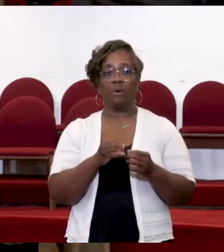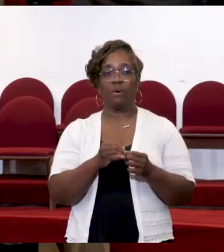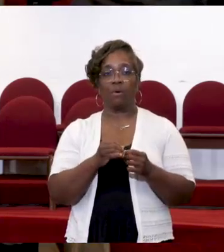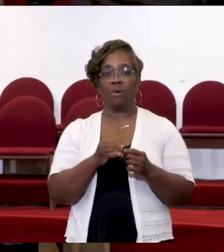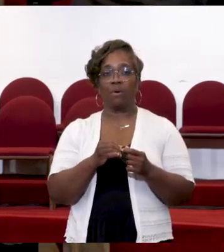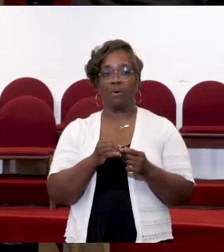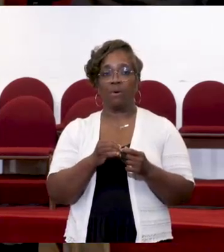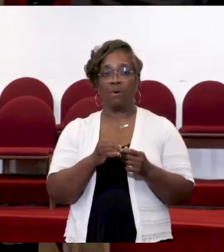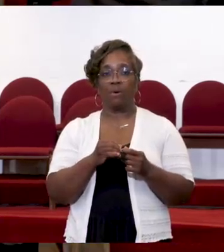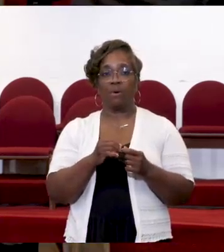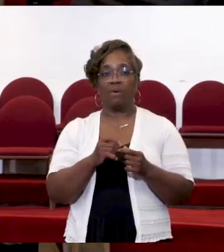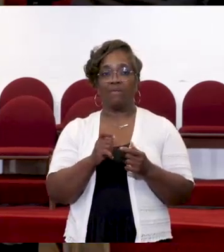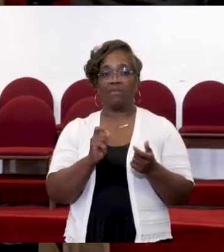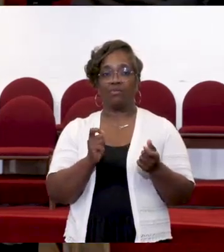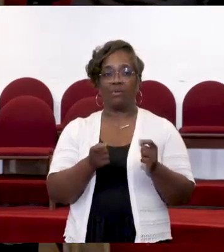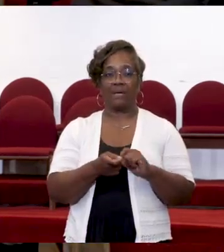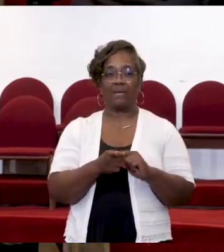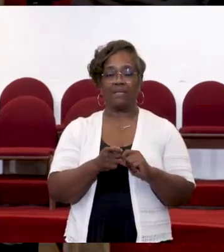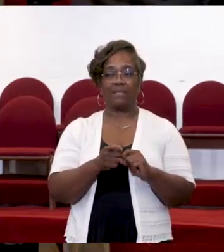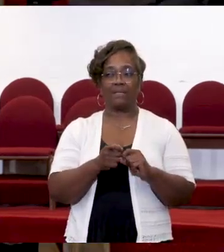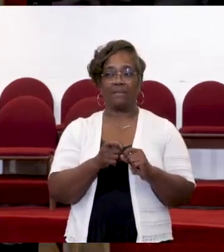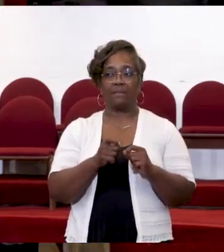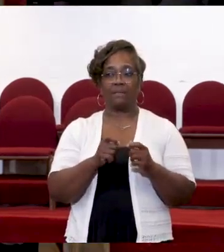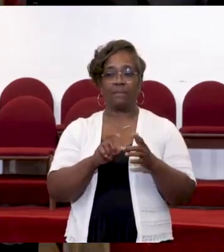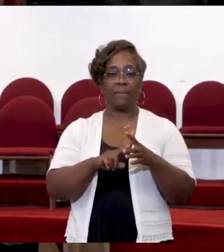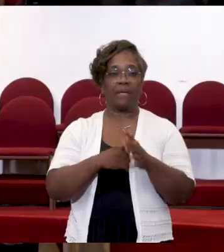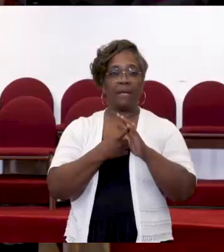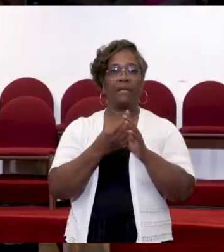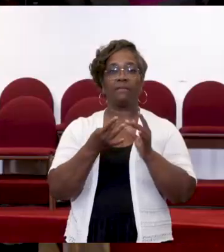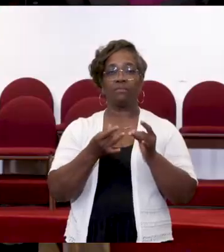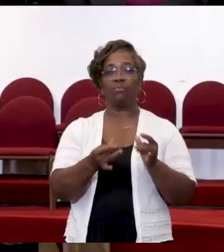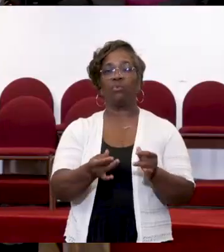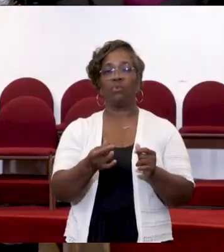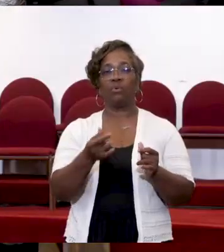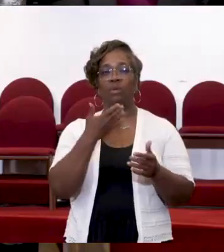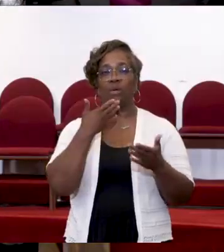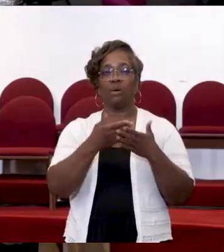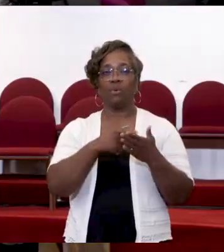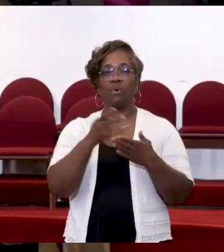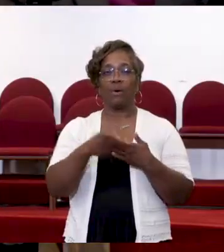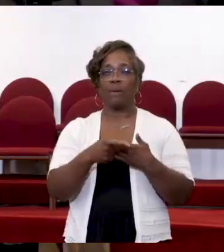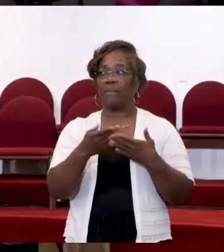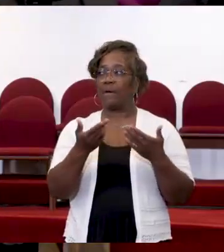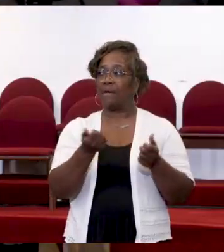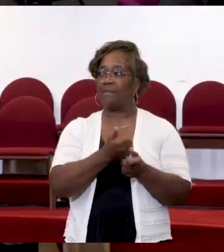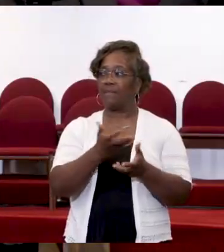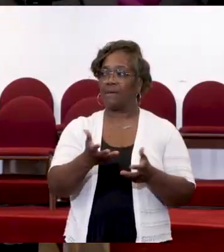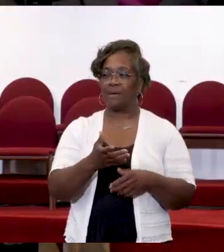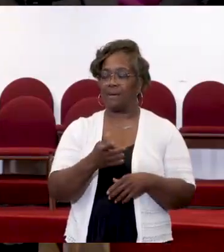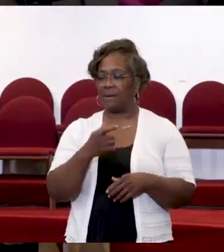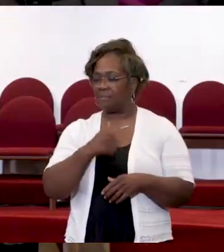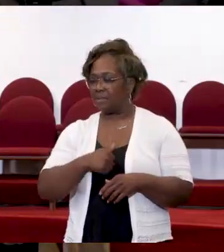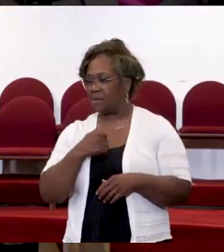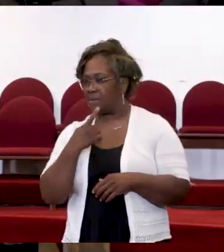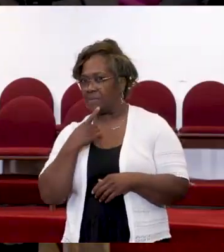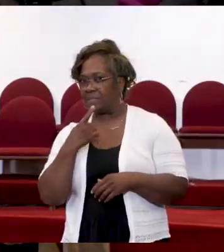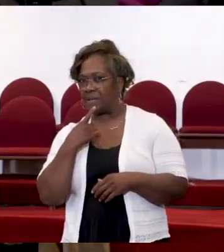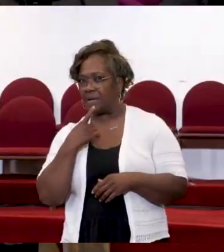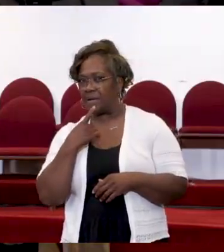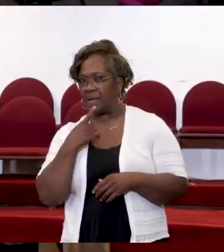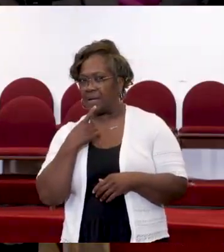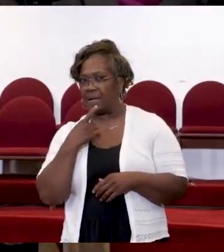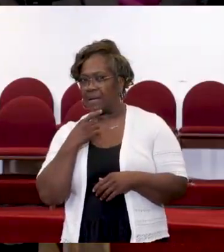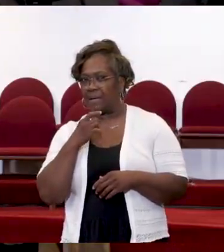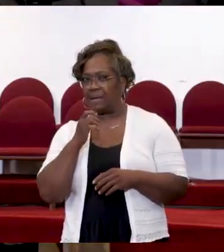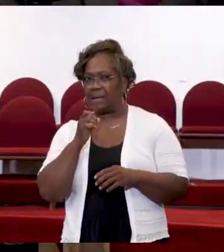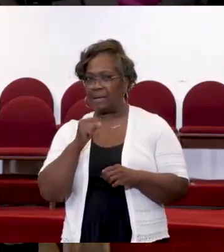Very beginning, very smooth, good programming, everything. What? I'm sorry, what's that? This mic, please,